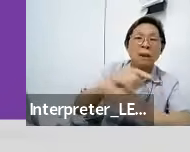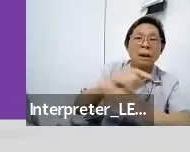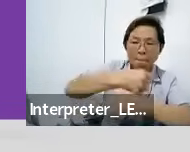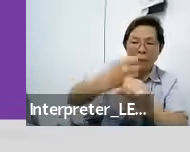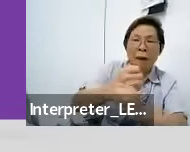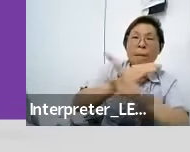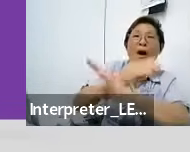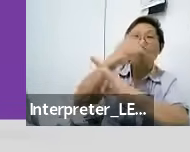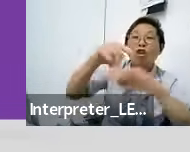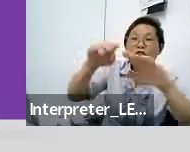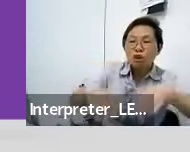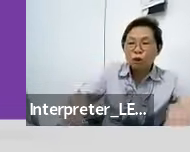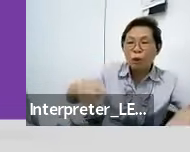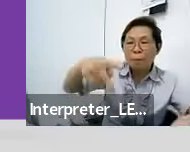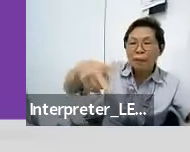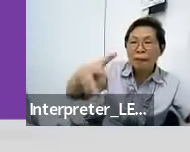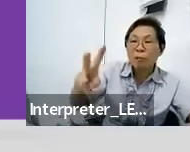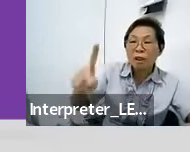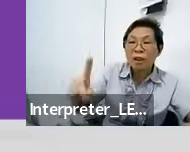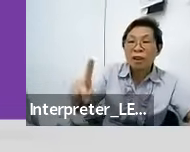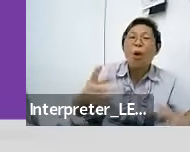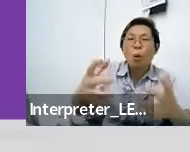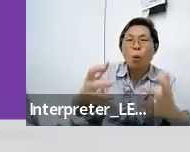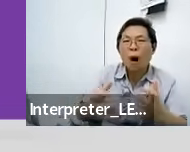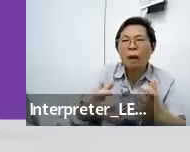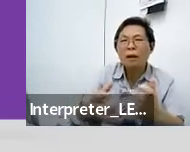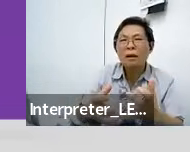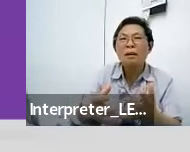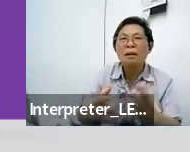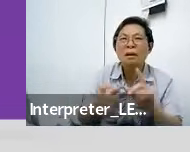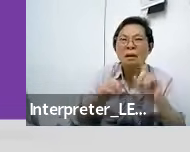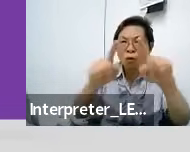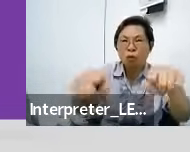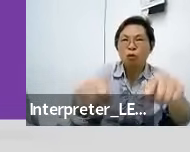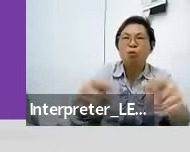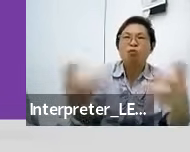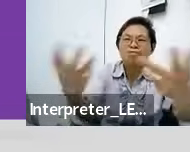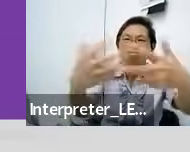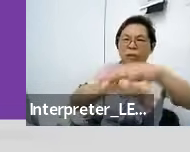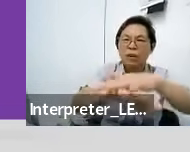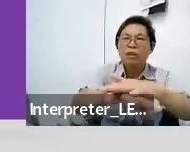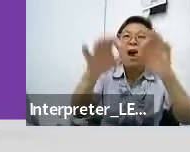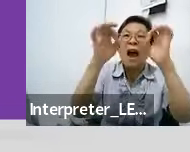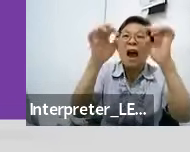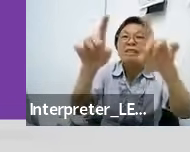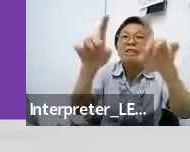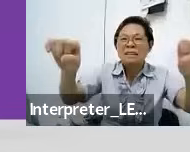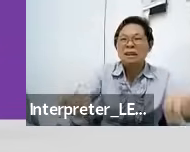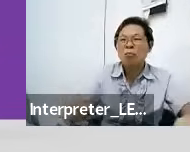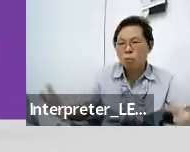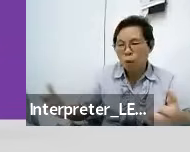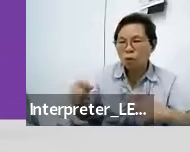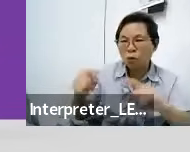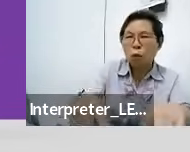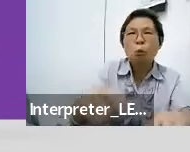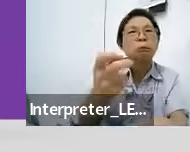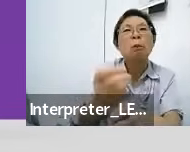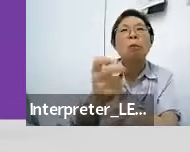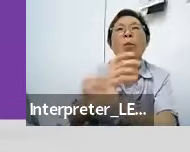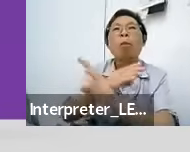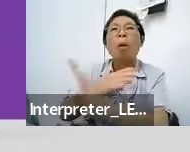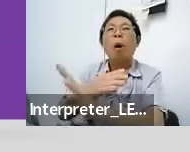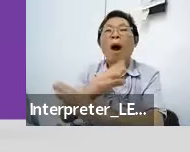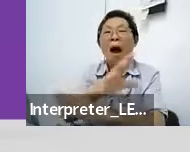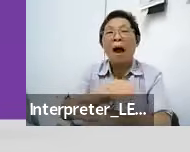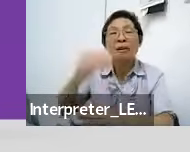special needs that would want to go into the mainstream education system. And another thing would be the